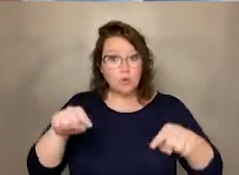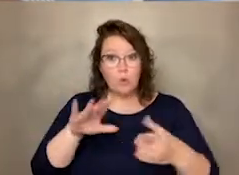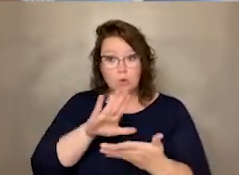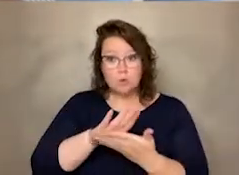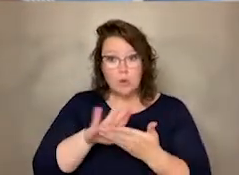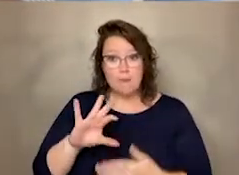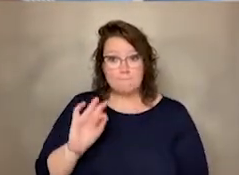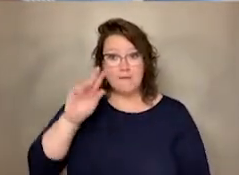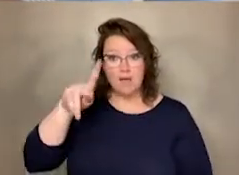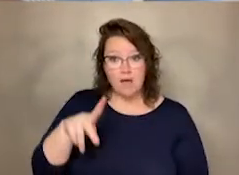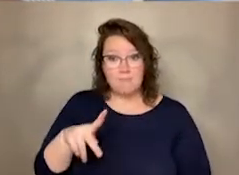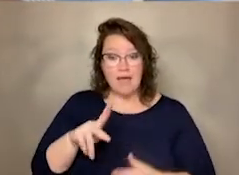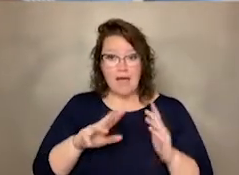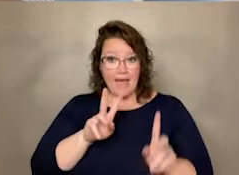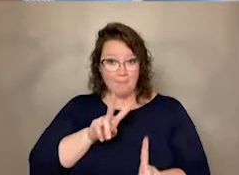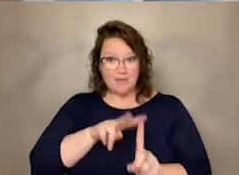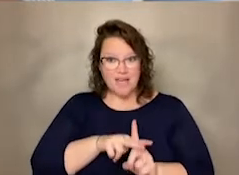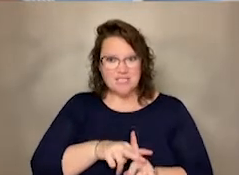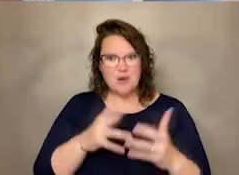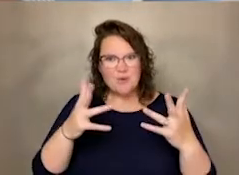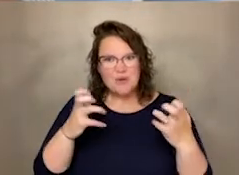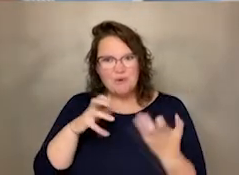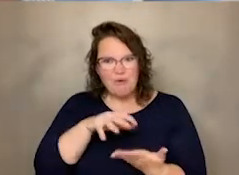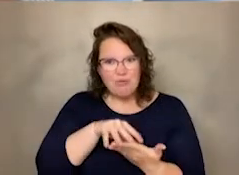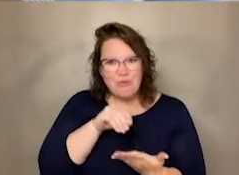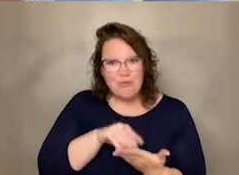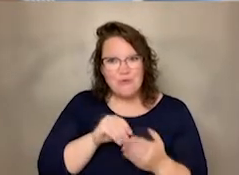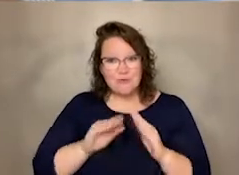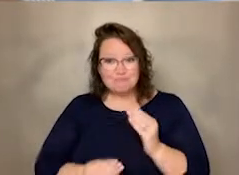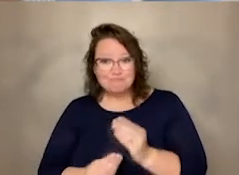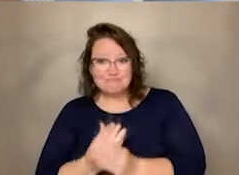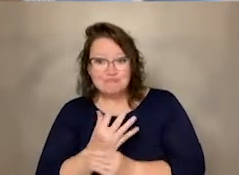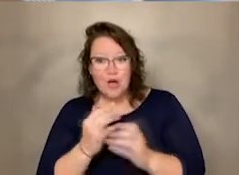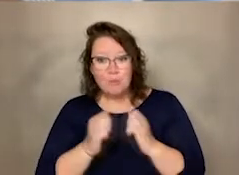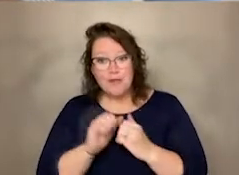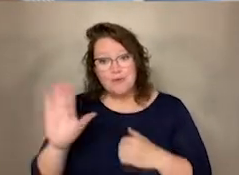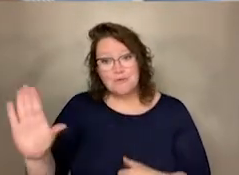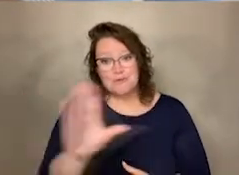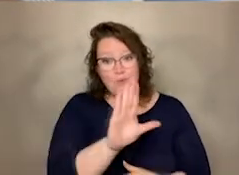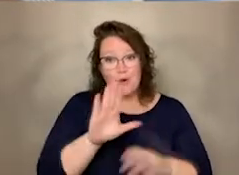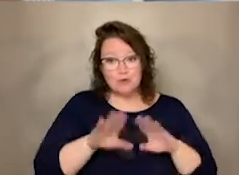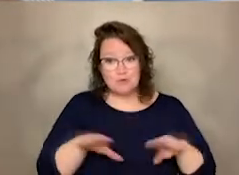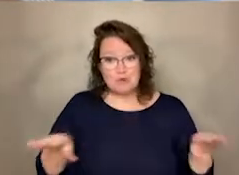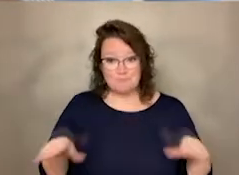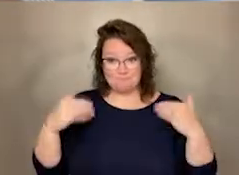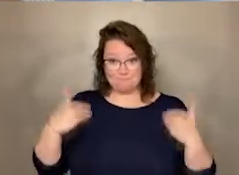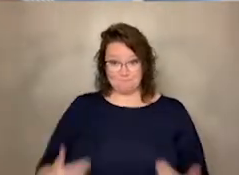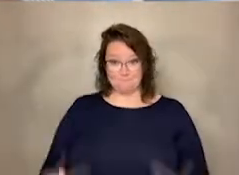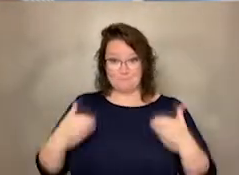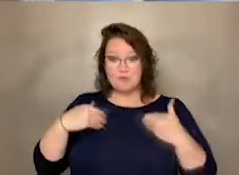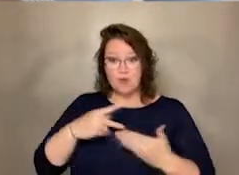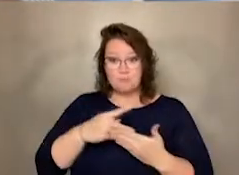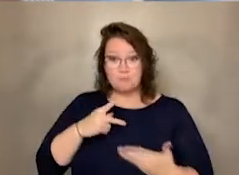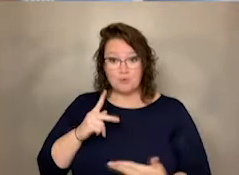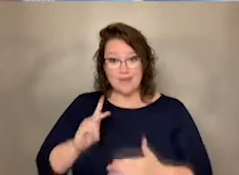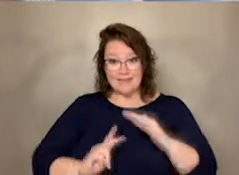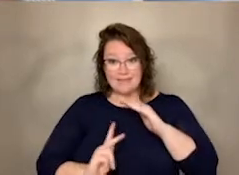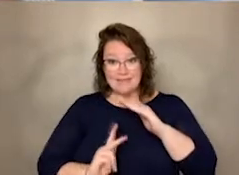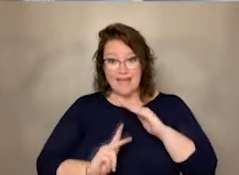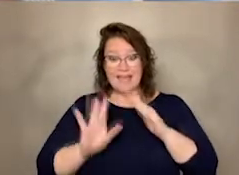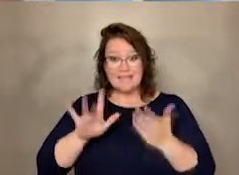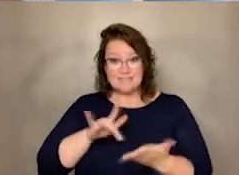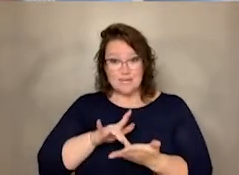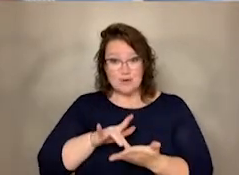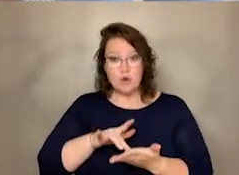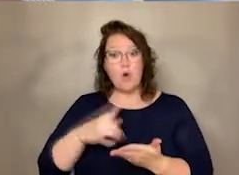would love to have a chance to get to learn and grow with your children. Again, we are a pre-K center. We serve 4-year-olds that are